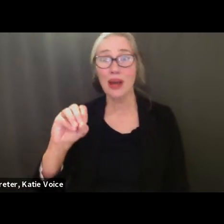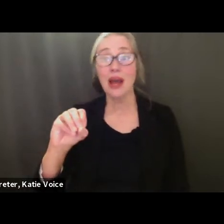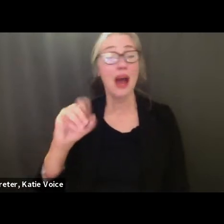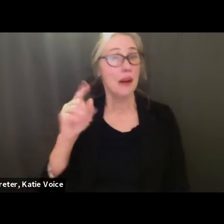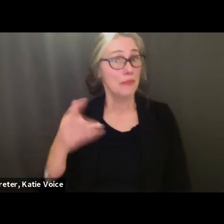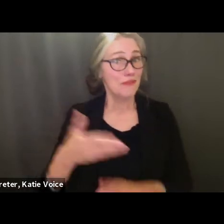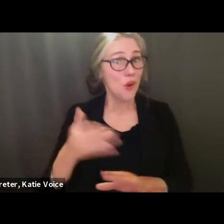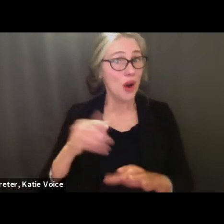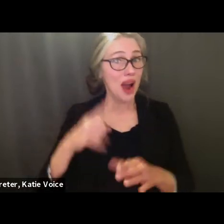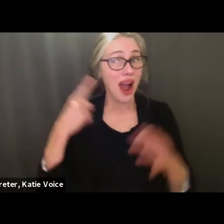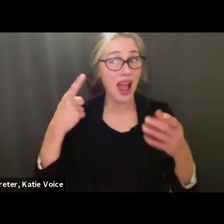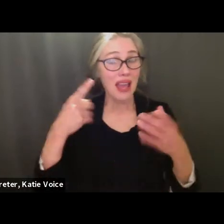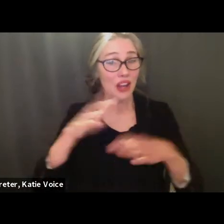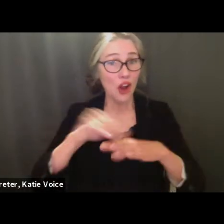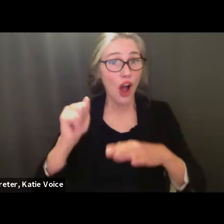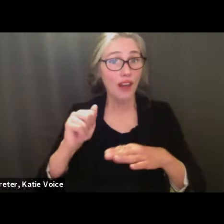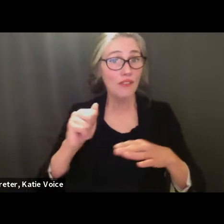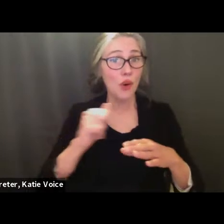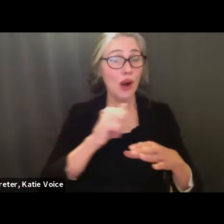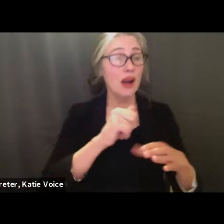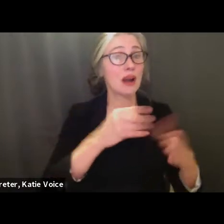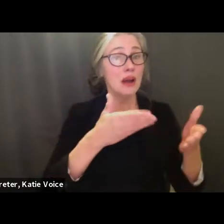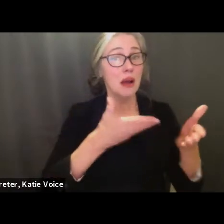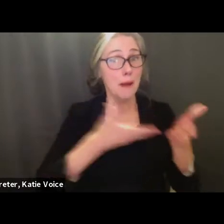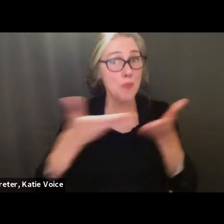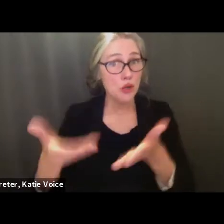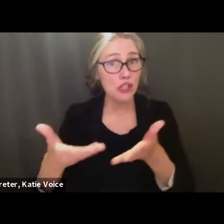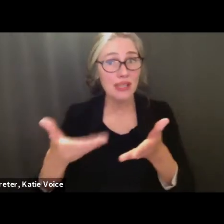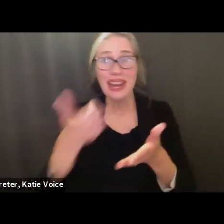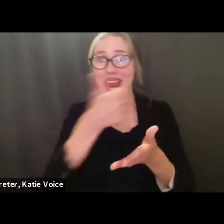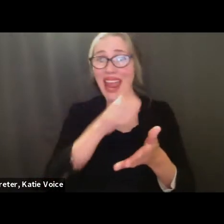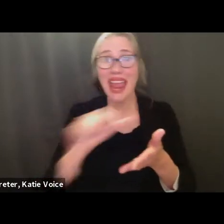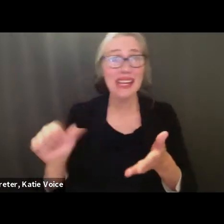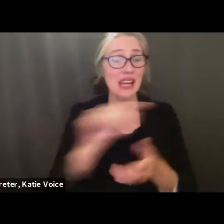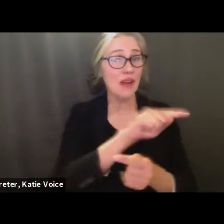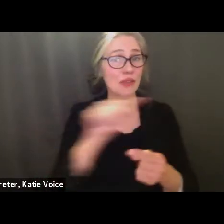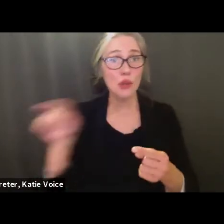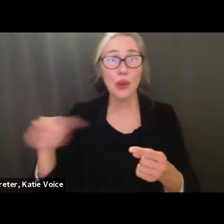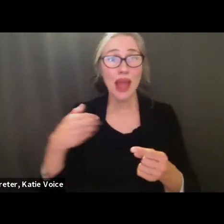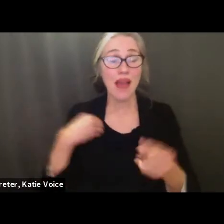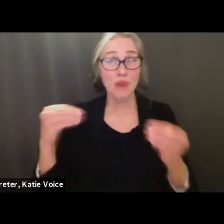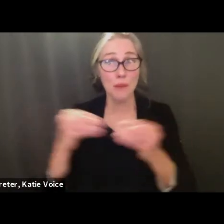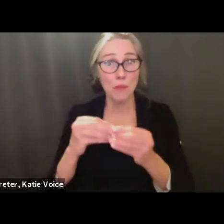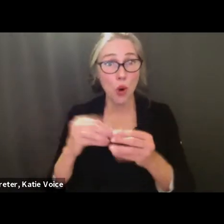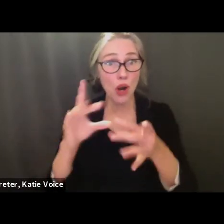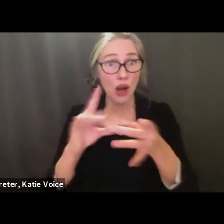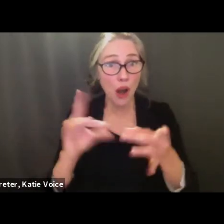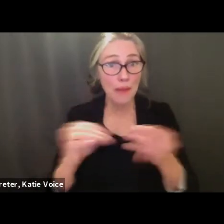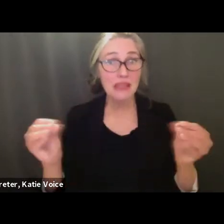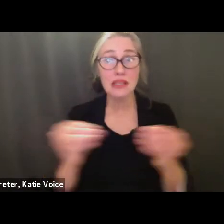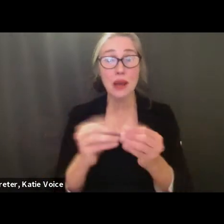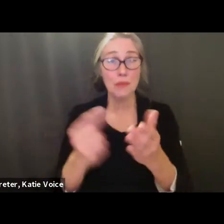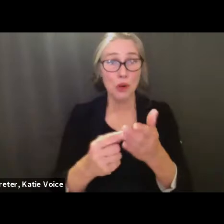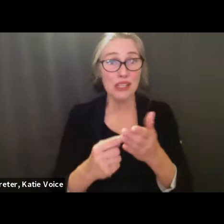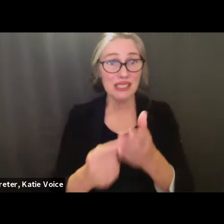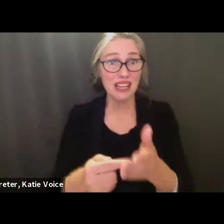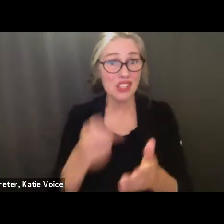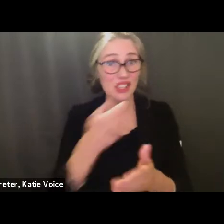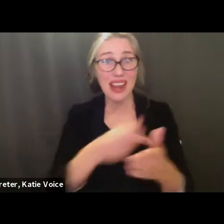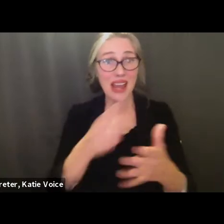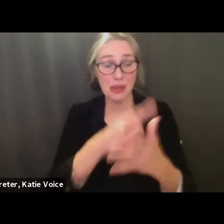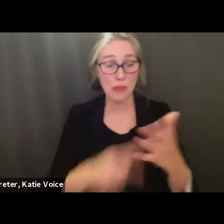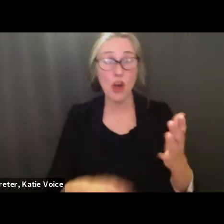items on the consent agenda that you require to have more information, comments, or discussion?